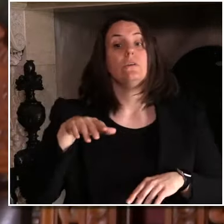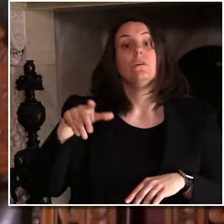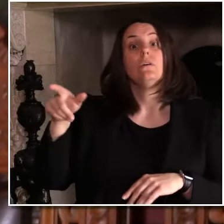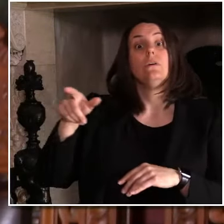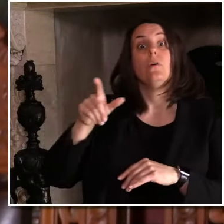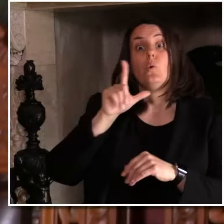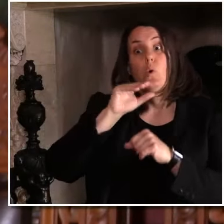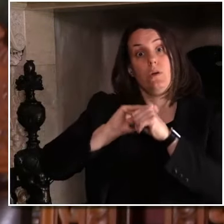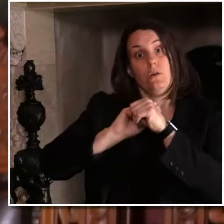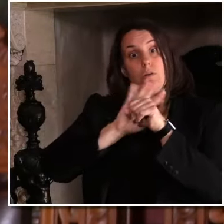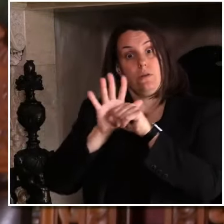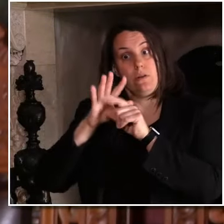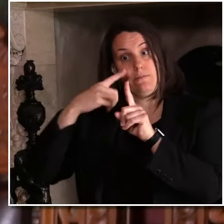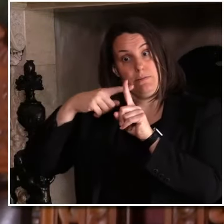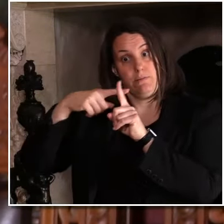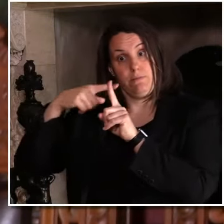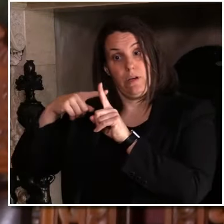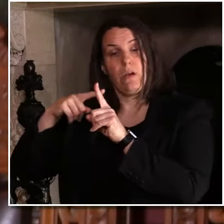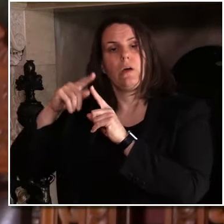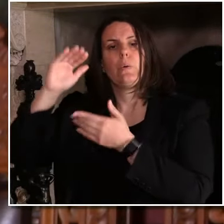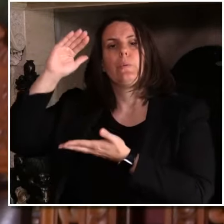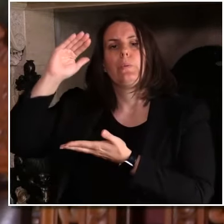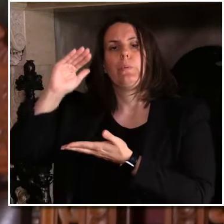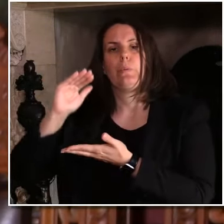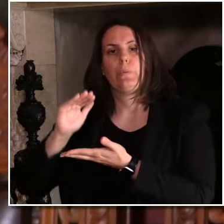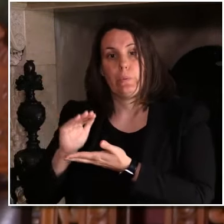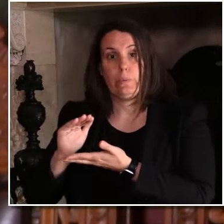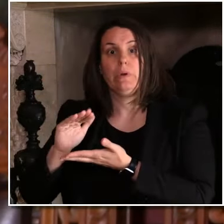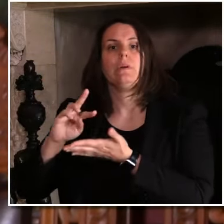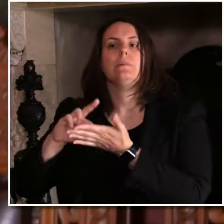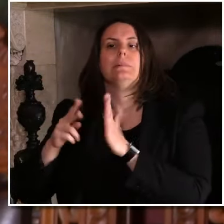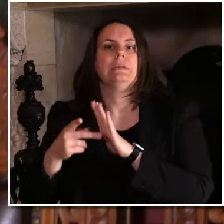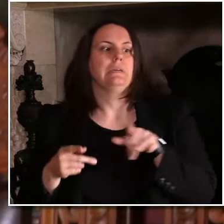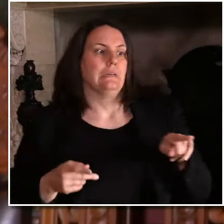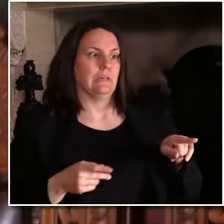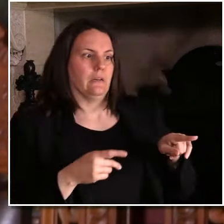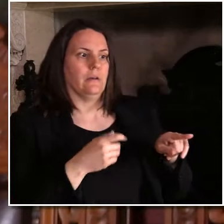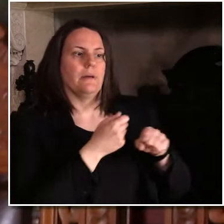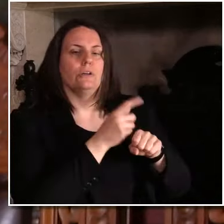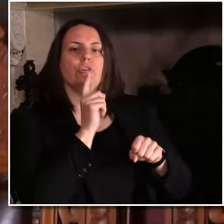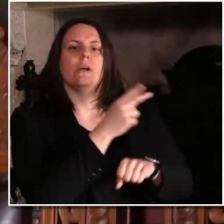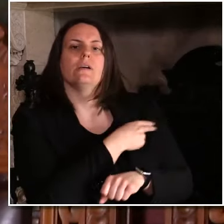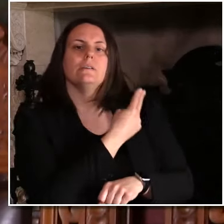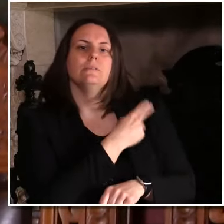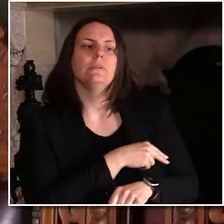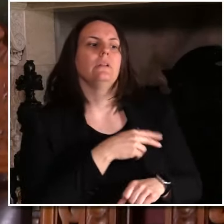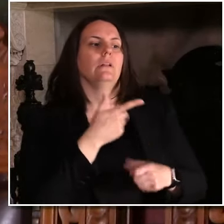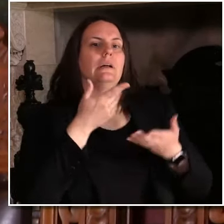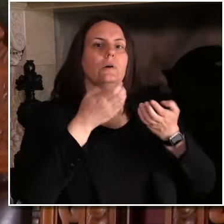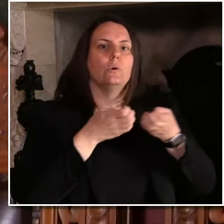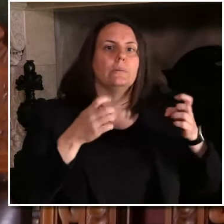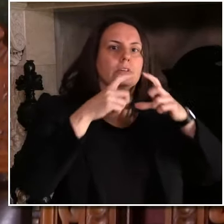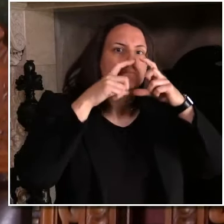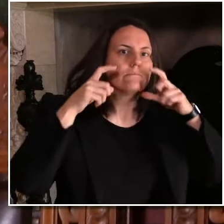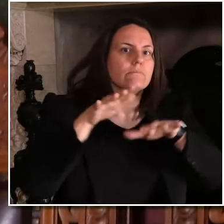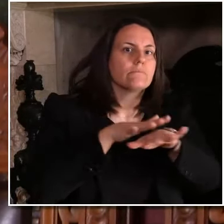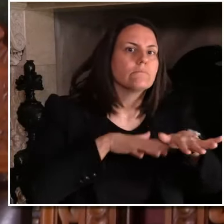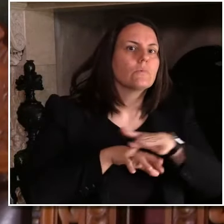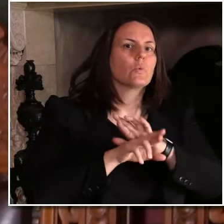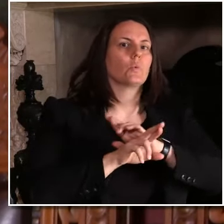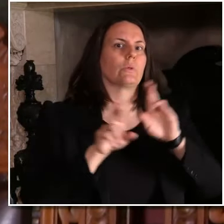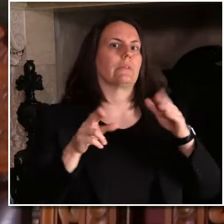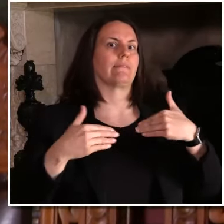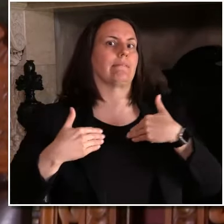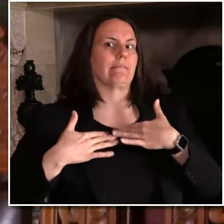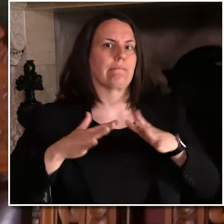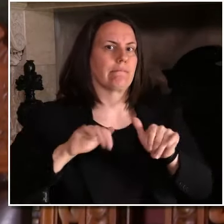of having sufficient hospital capacity and PPE, is that people know what to expect in phase one, but that will